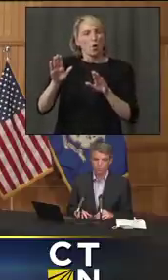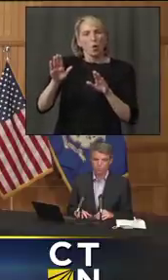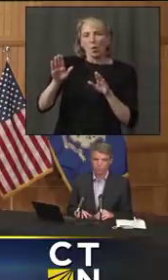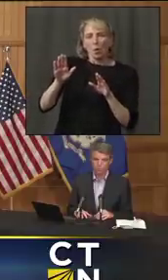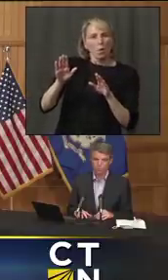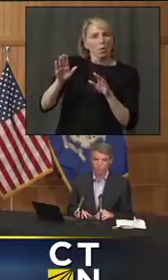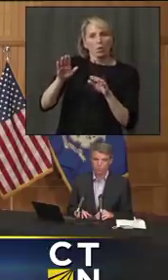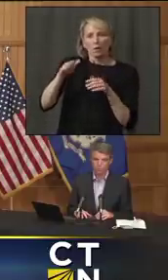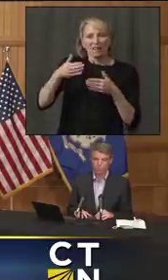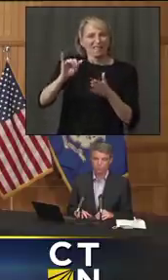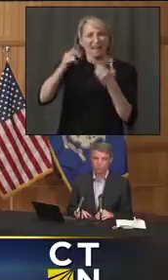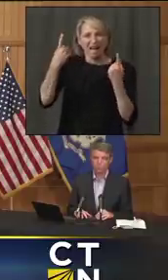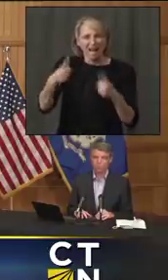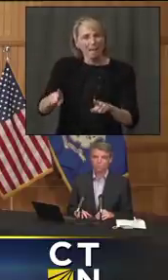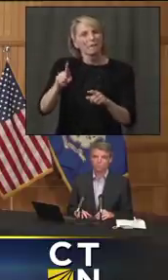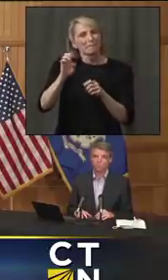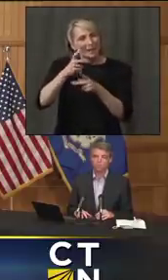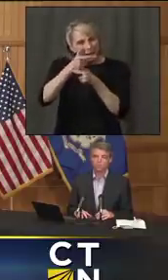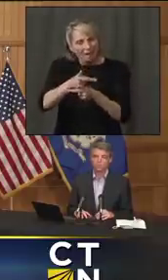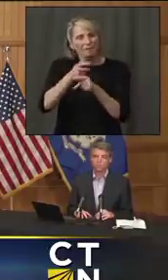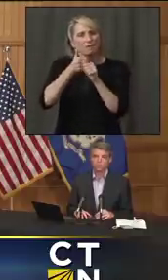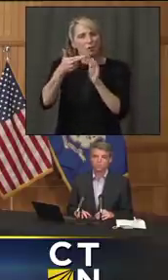CT News Junkie.